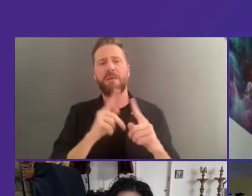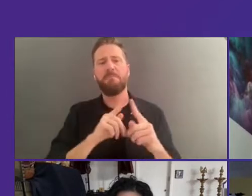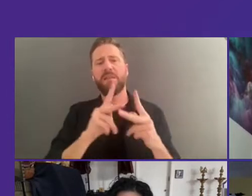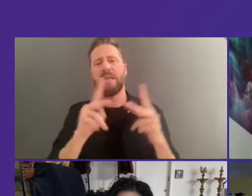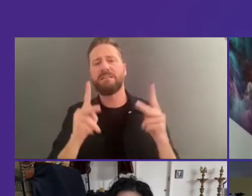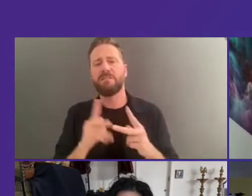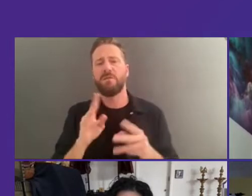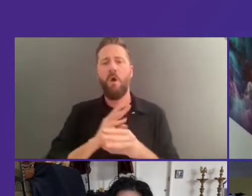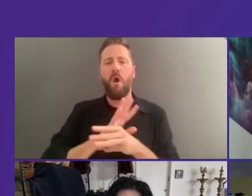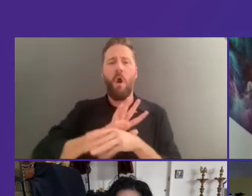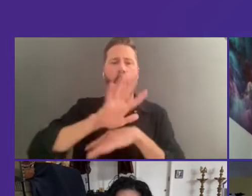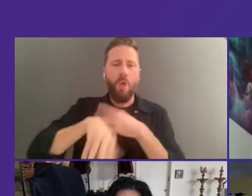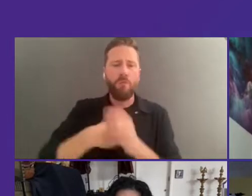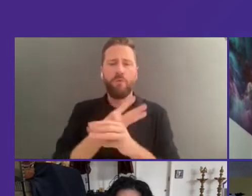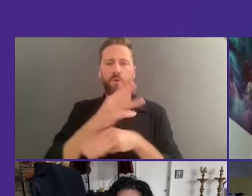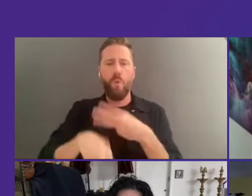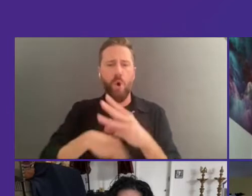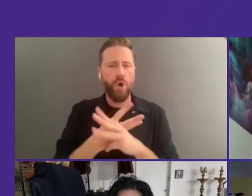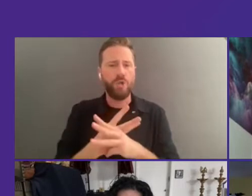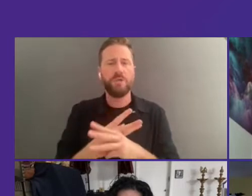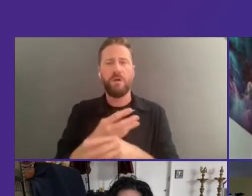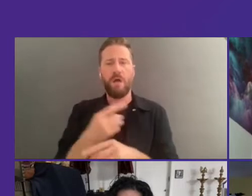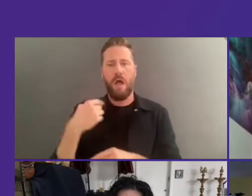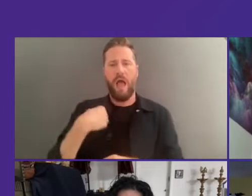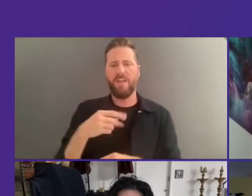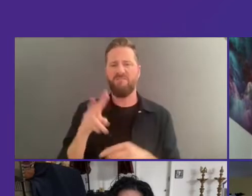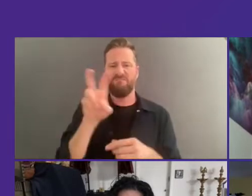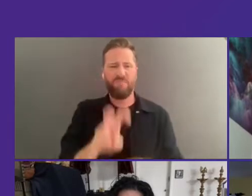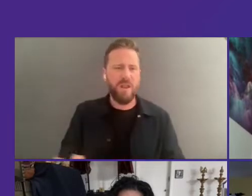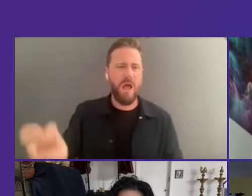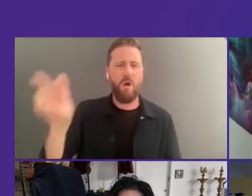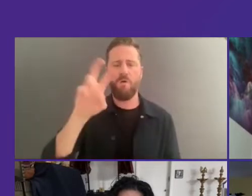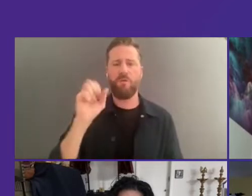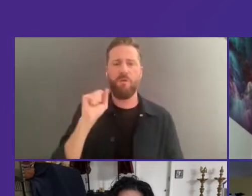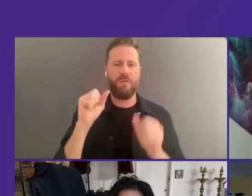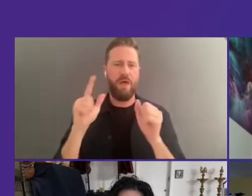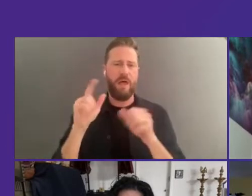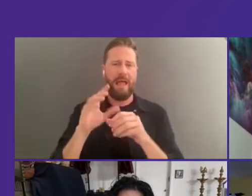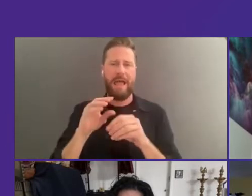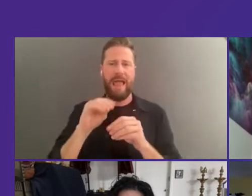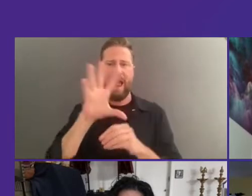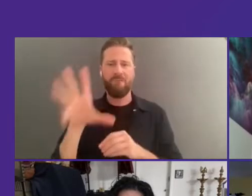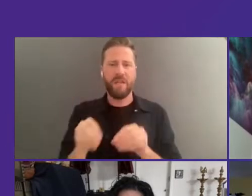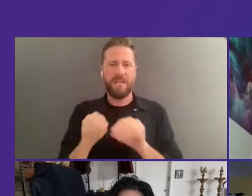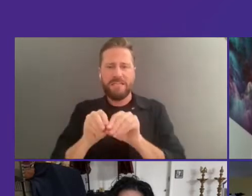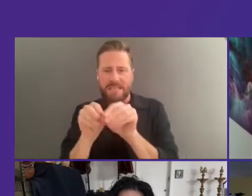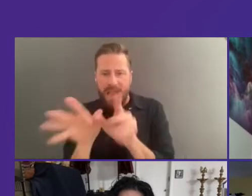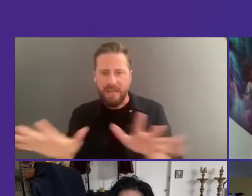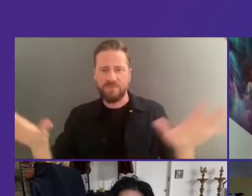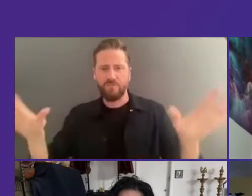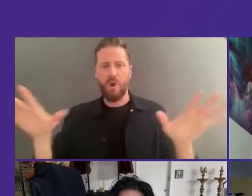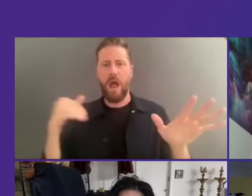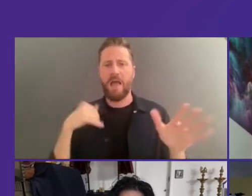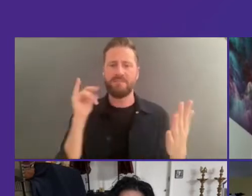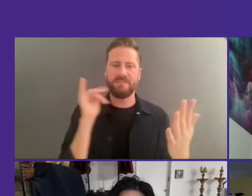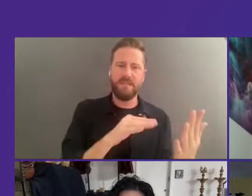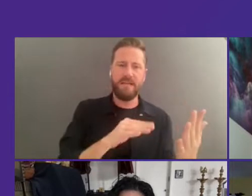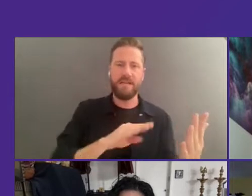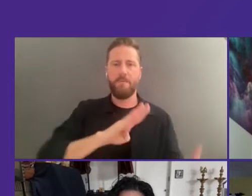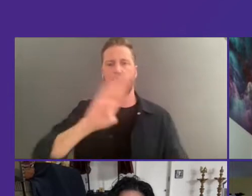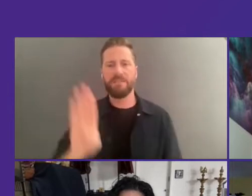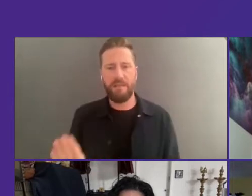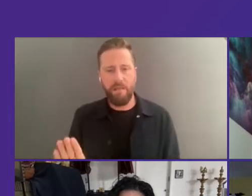I've, been throughout the African diaspora. I've studied in Brazil, in